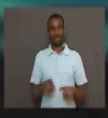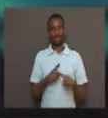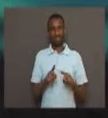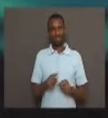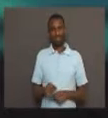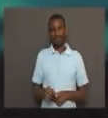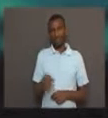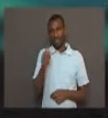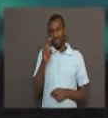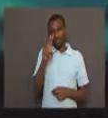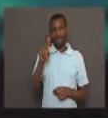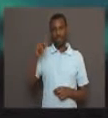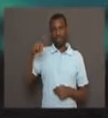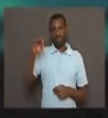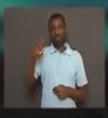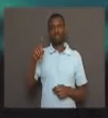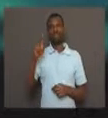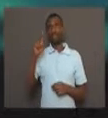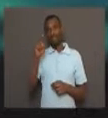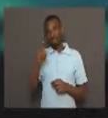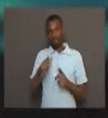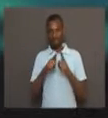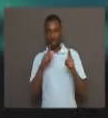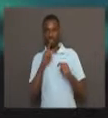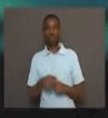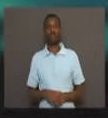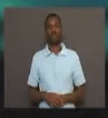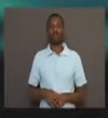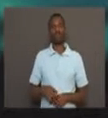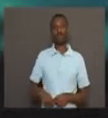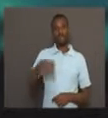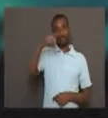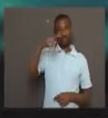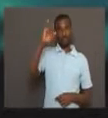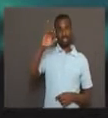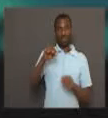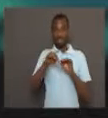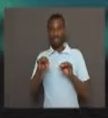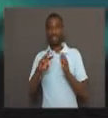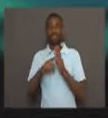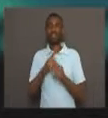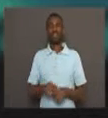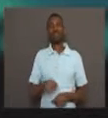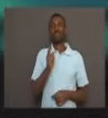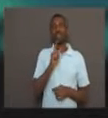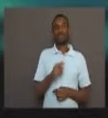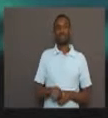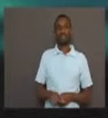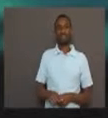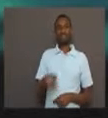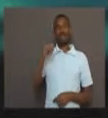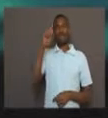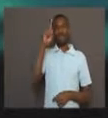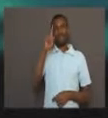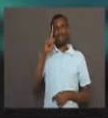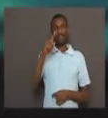long. A picometer is 1 trillionth of the length of a meter.